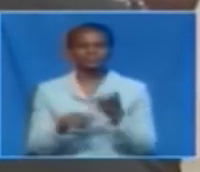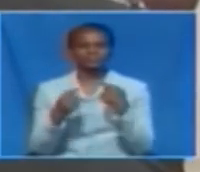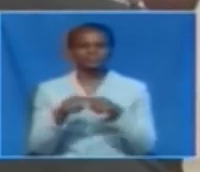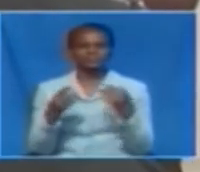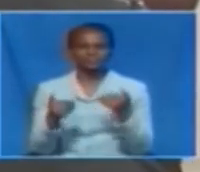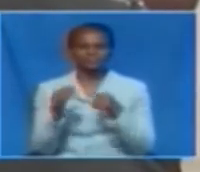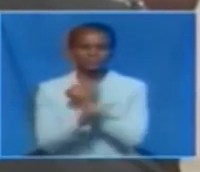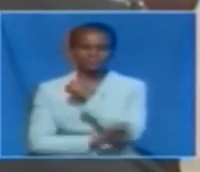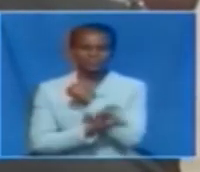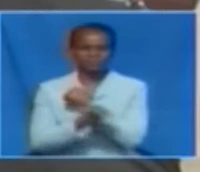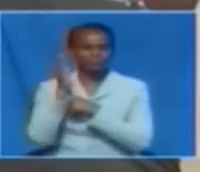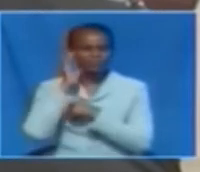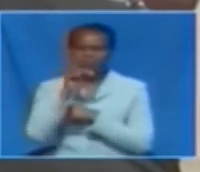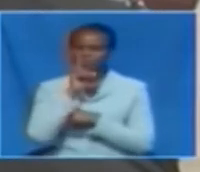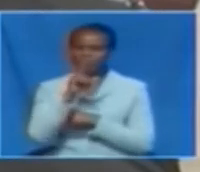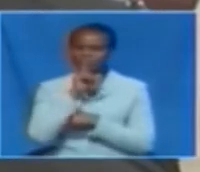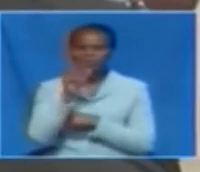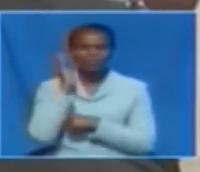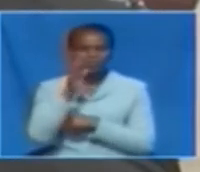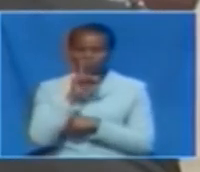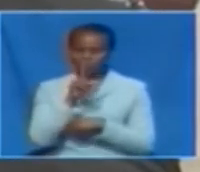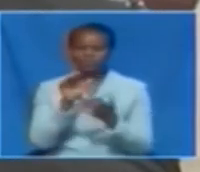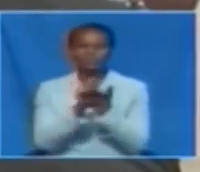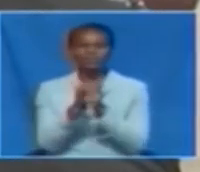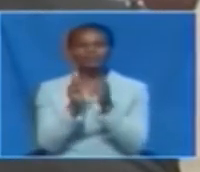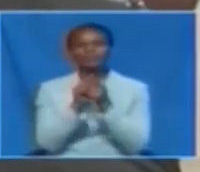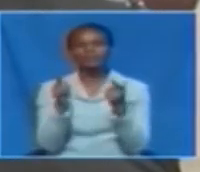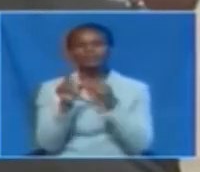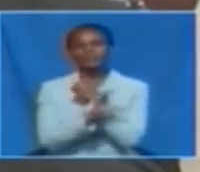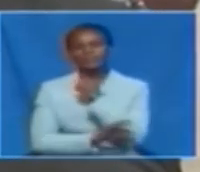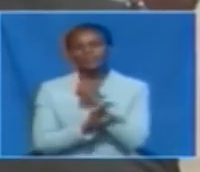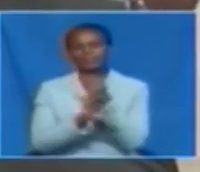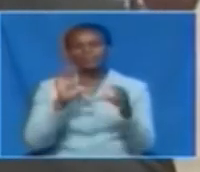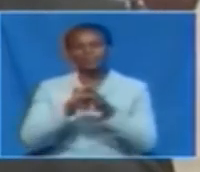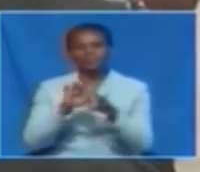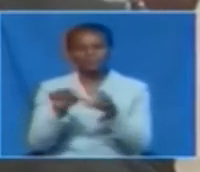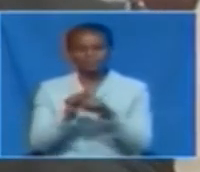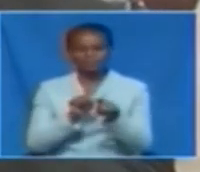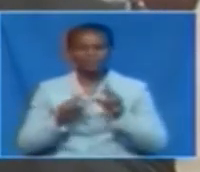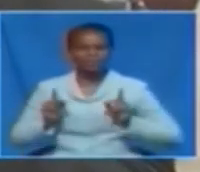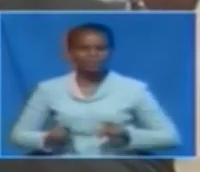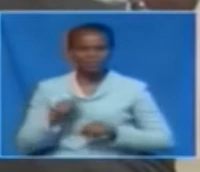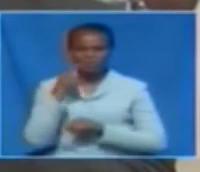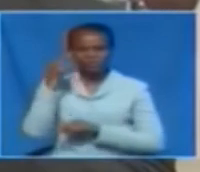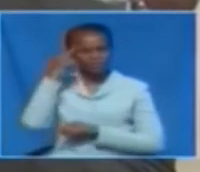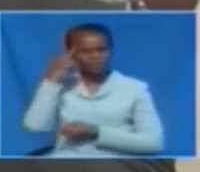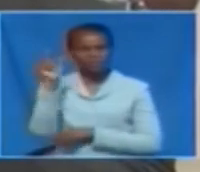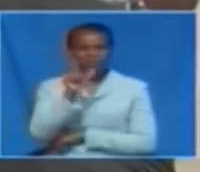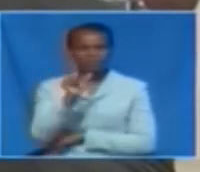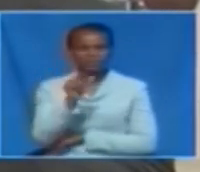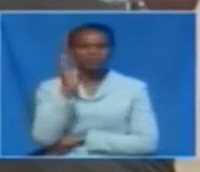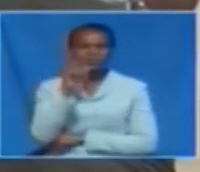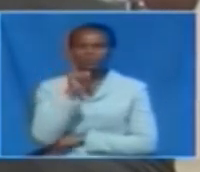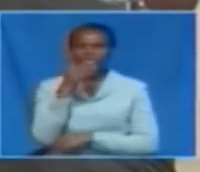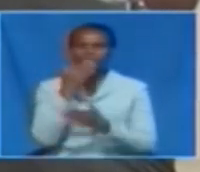country will definitely become a major factor in this coming election. And anybody who thinks that MMD will not be a factor